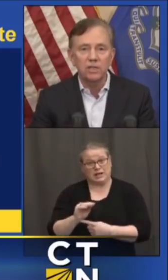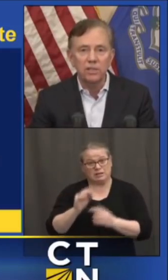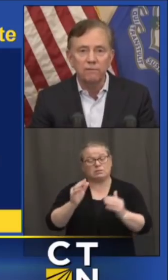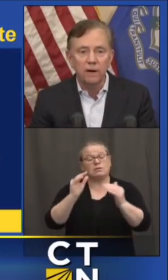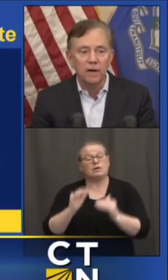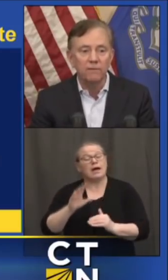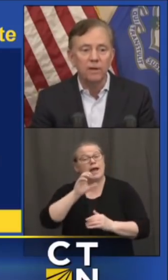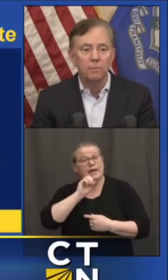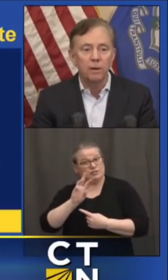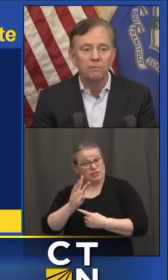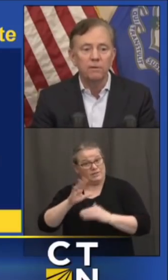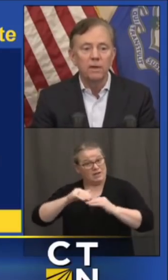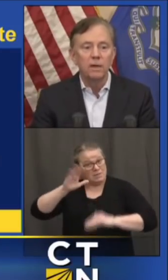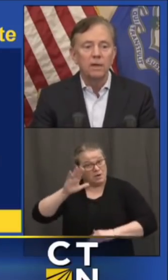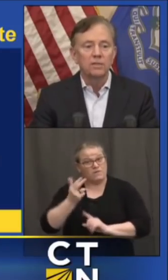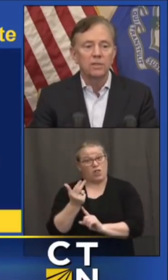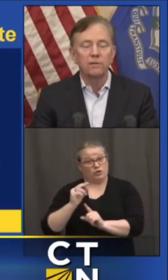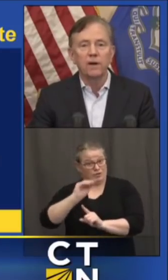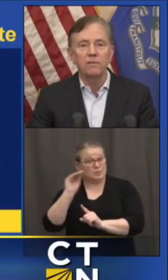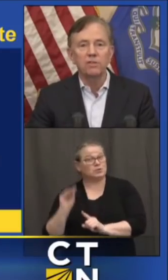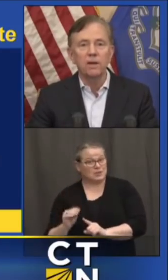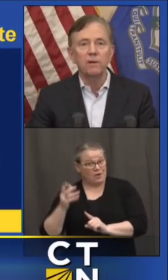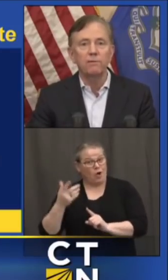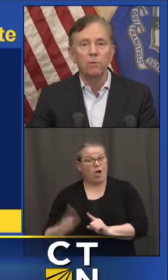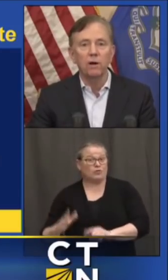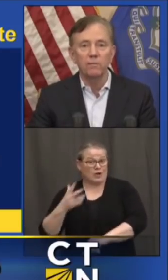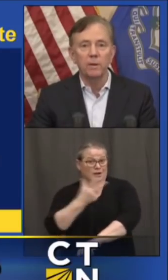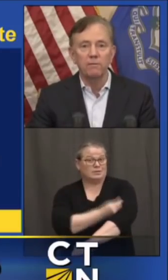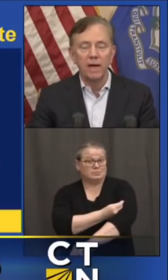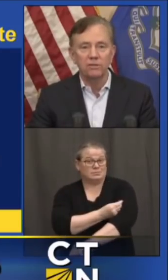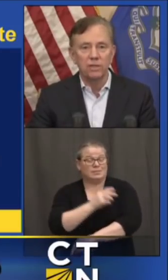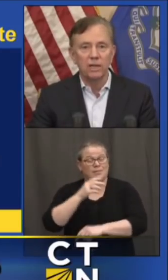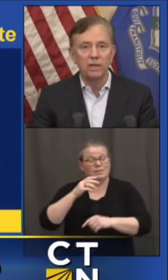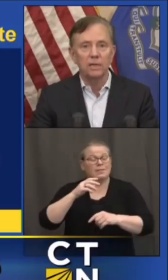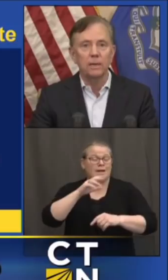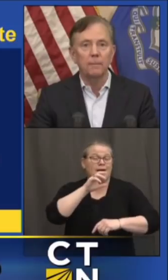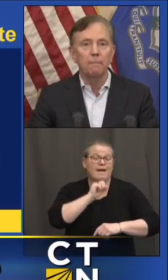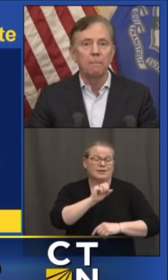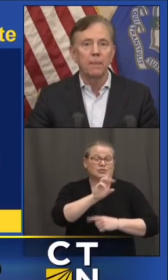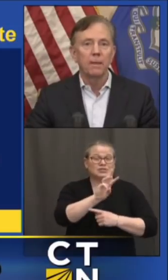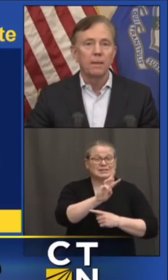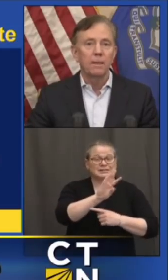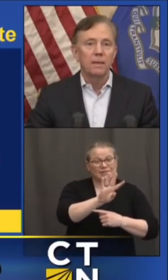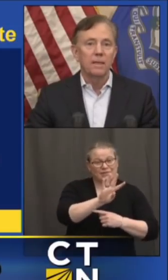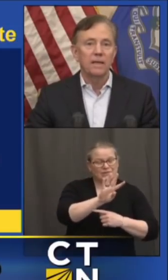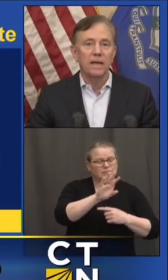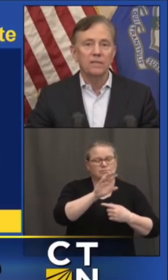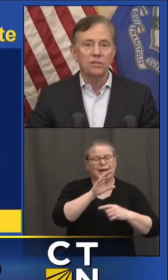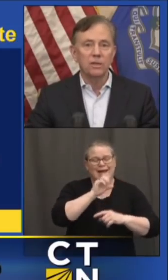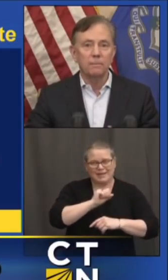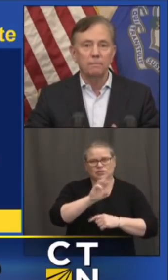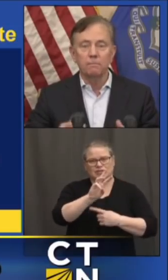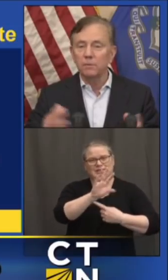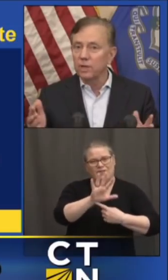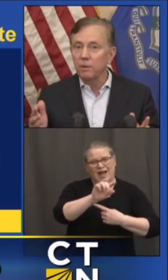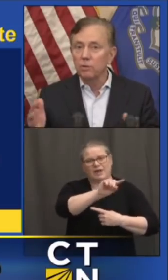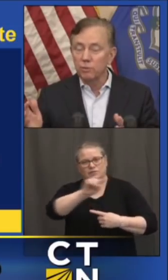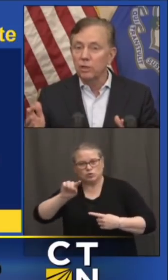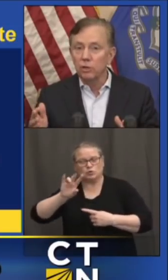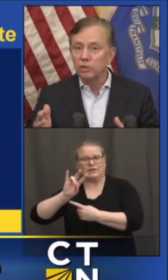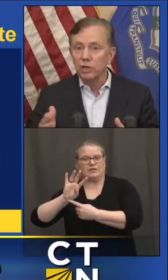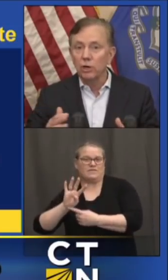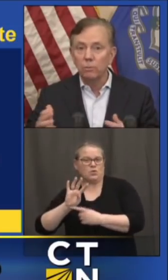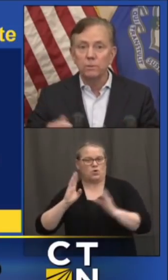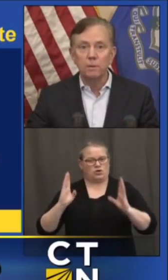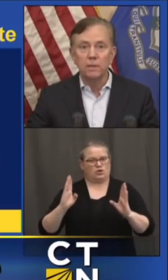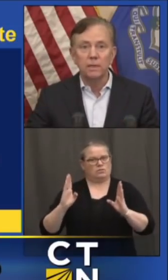of the 65 and above, 65 to 74 have been vaccinated. That's some of those were in